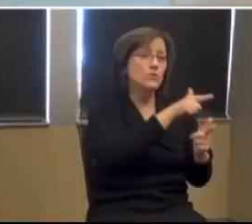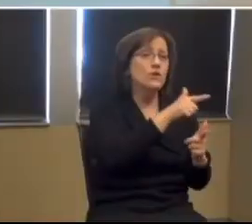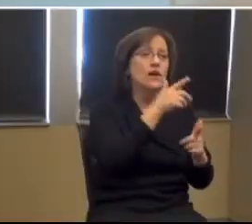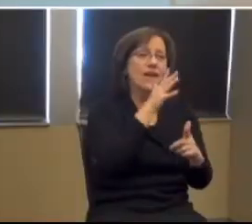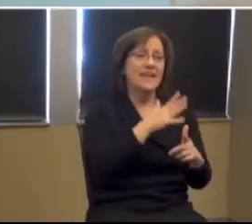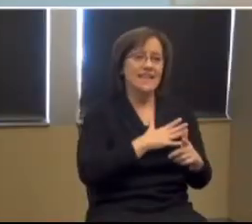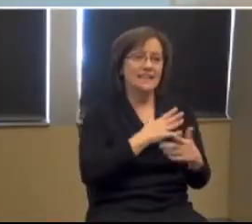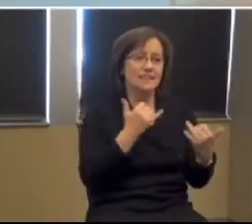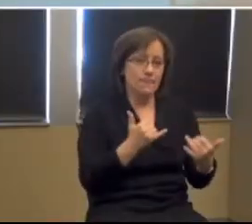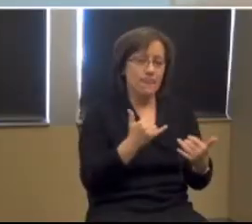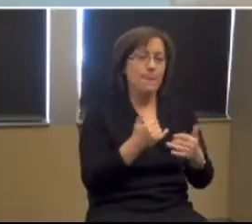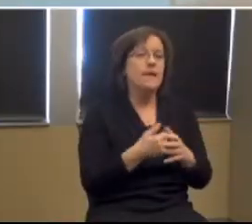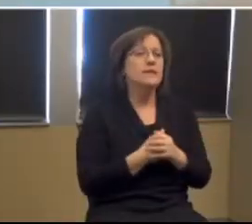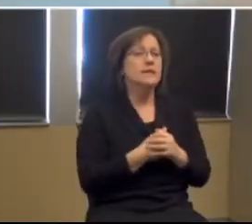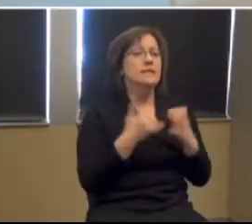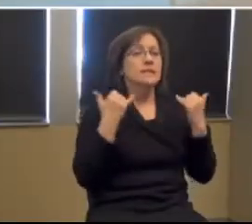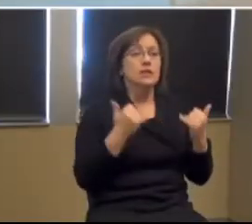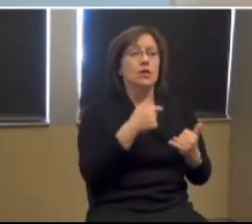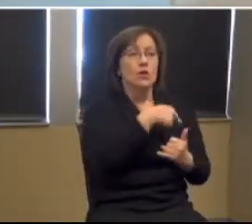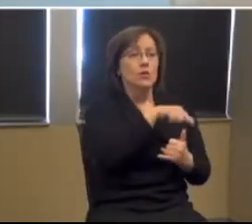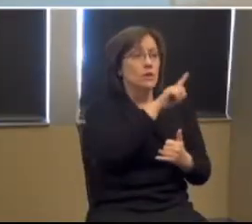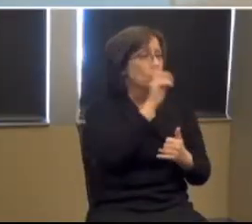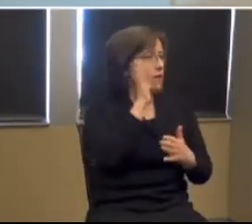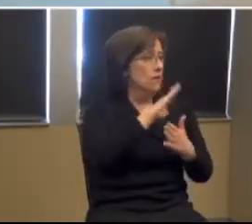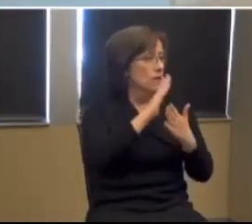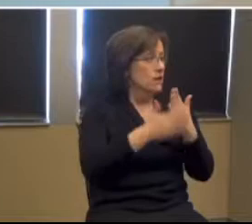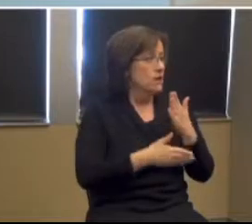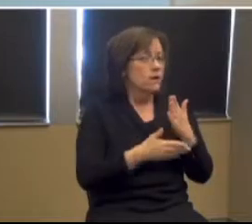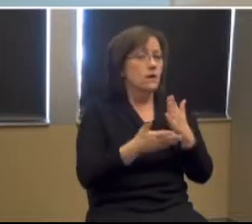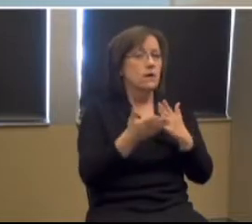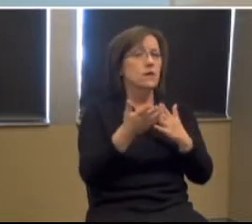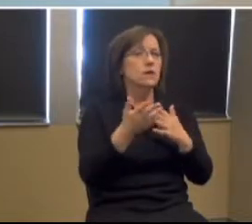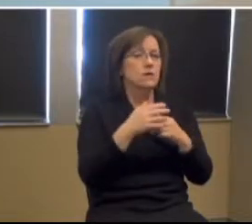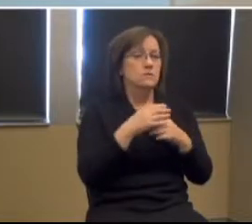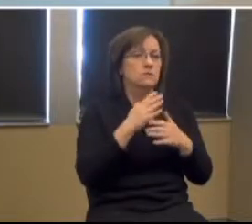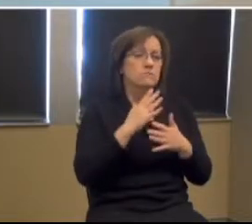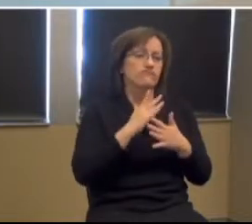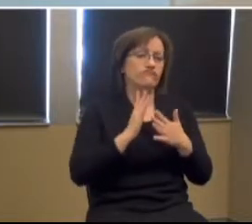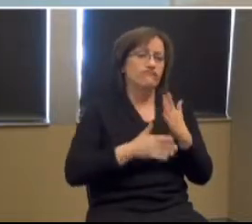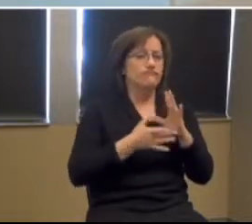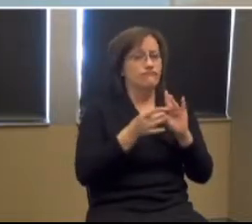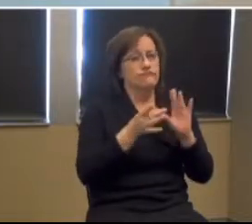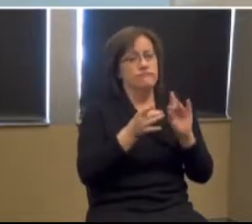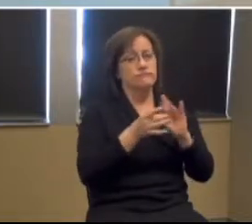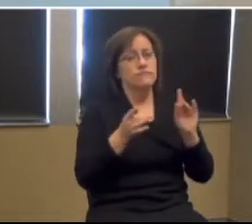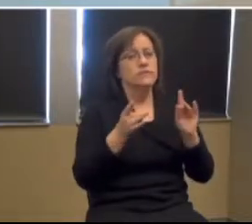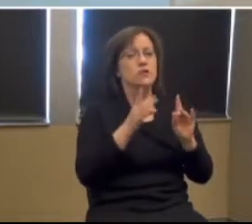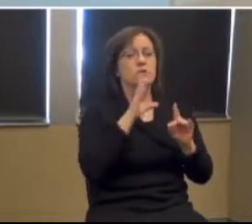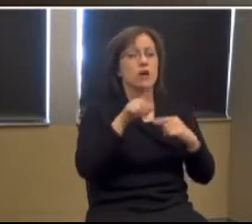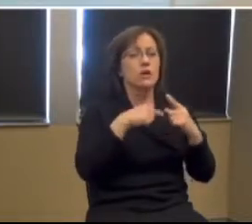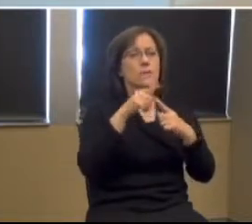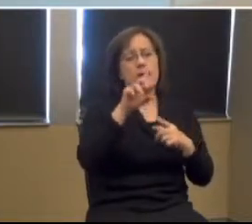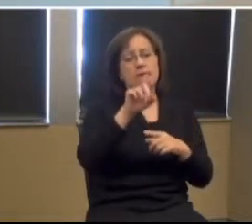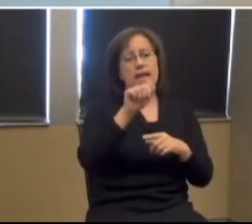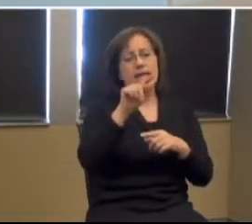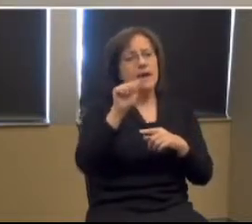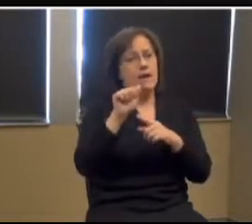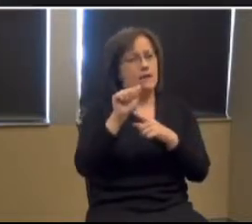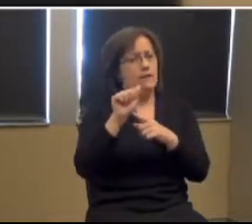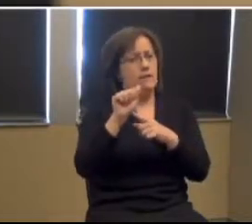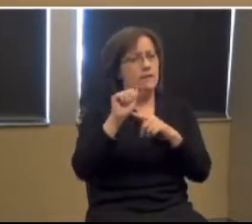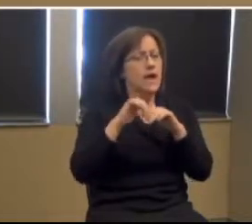All right, we're going to wrap it up, and we're going to talk just a few moments about data, because how do you collect data when you're using